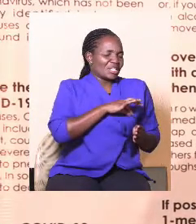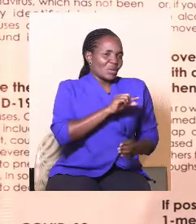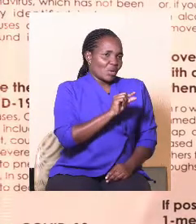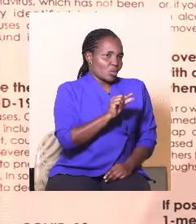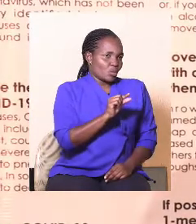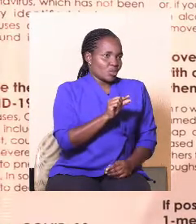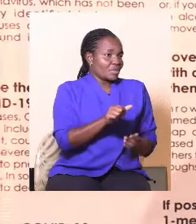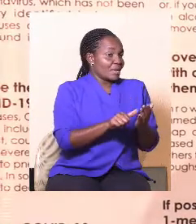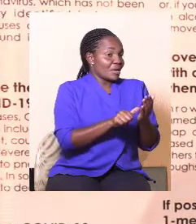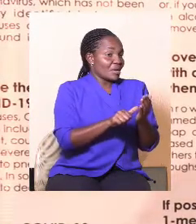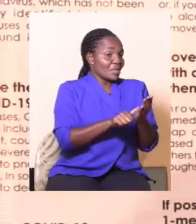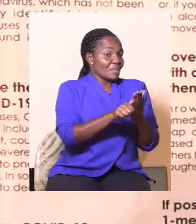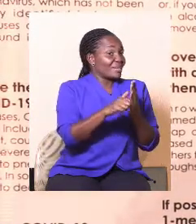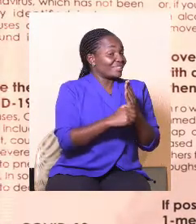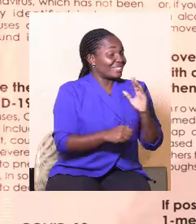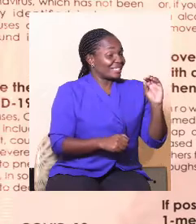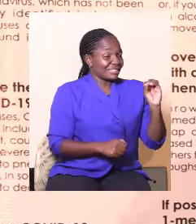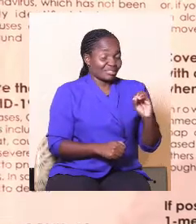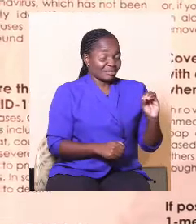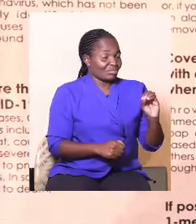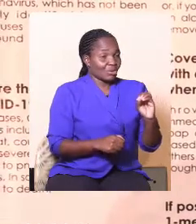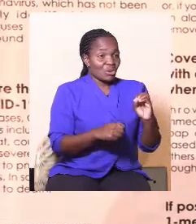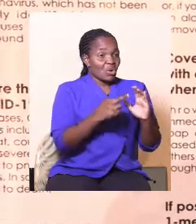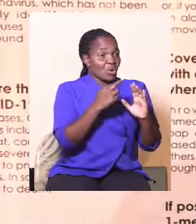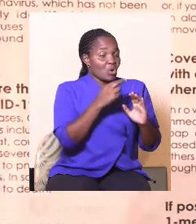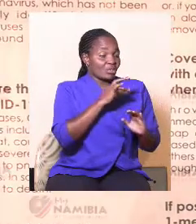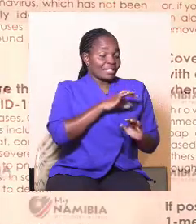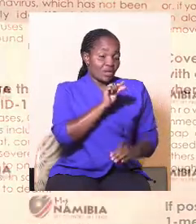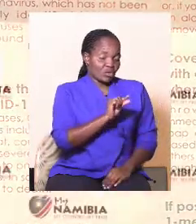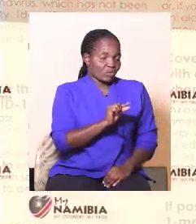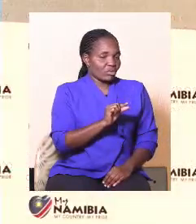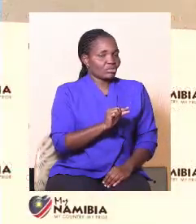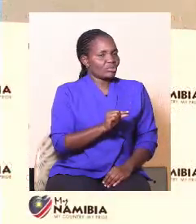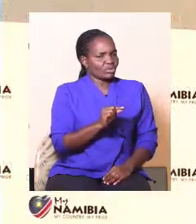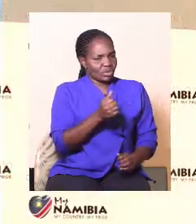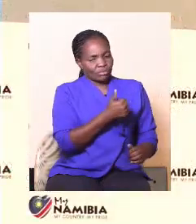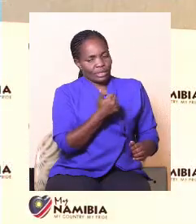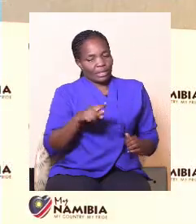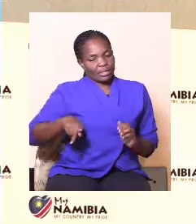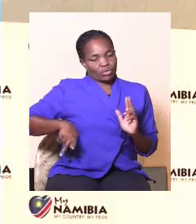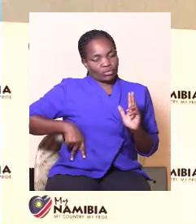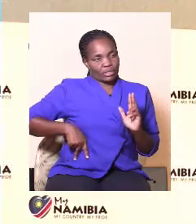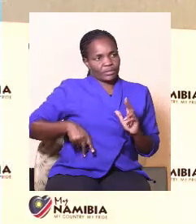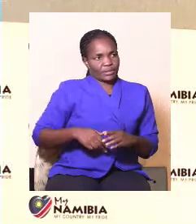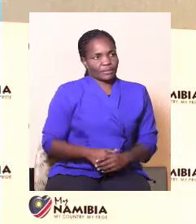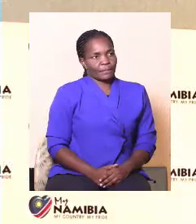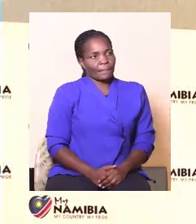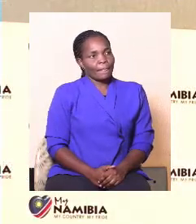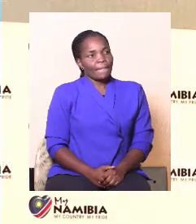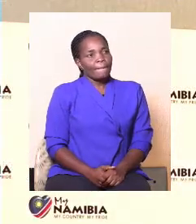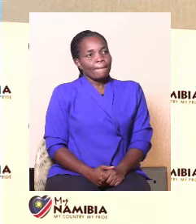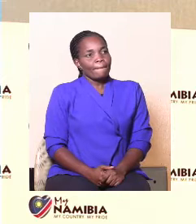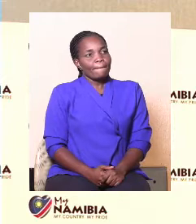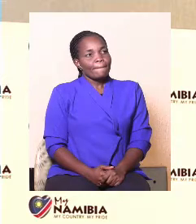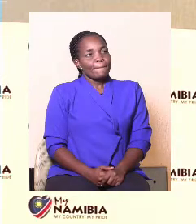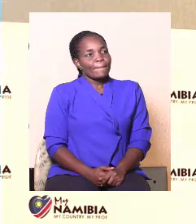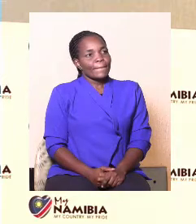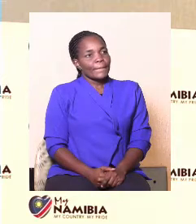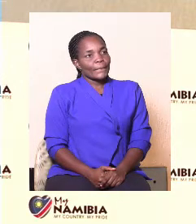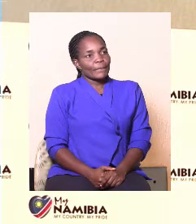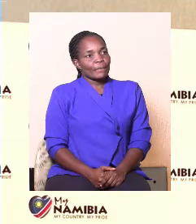tax. Okay, I hope I made it clear there. All right. Edie, perhaps just to, if you have any responses.